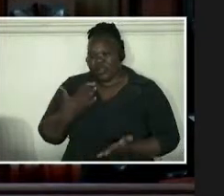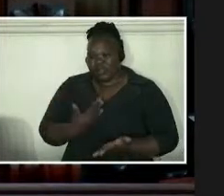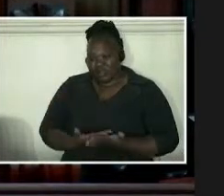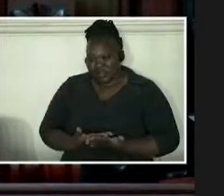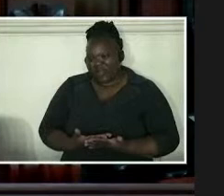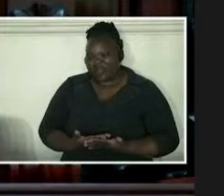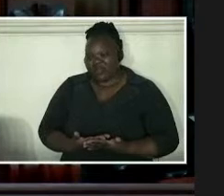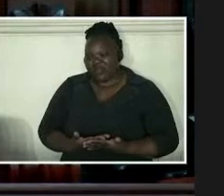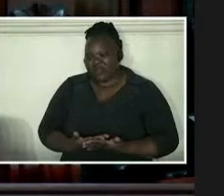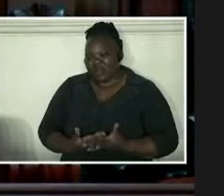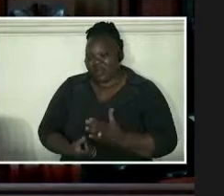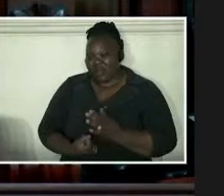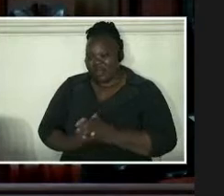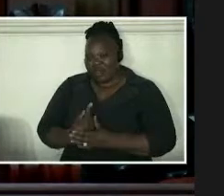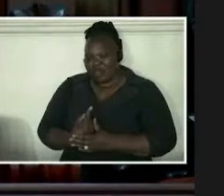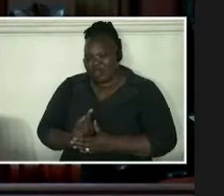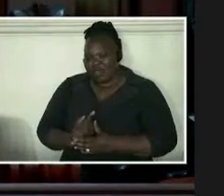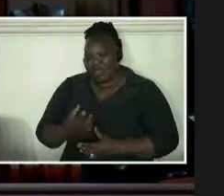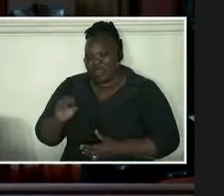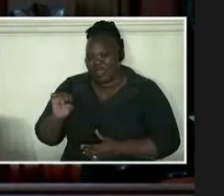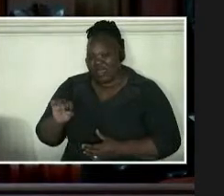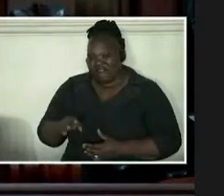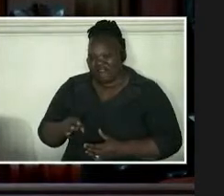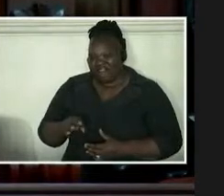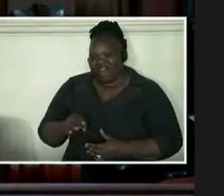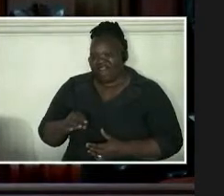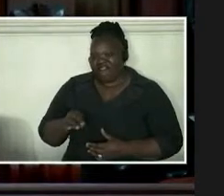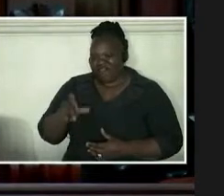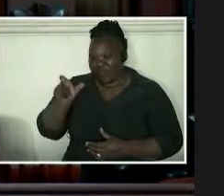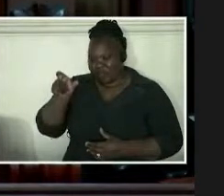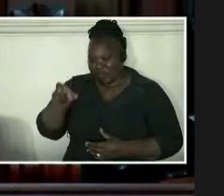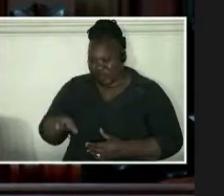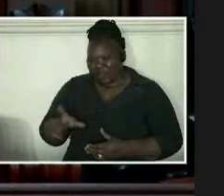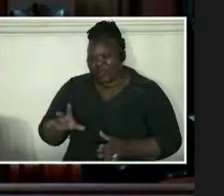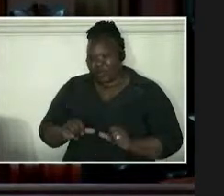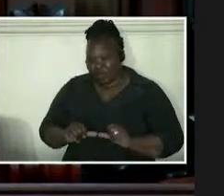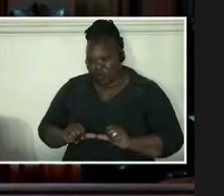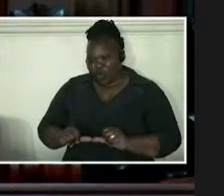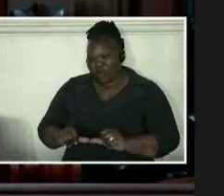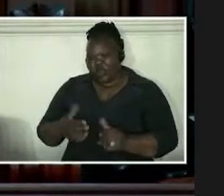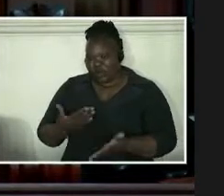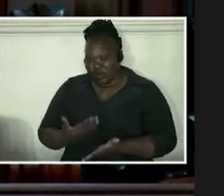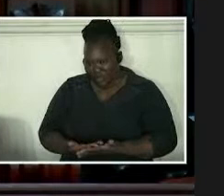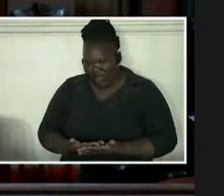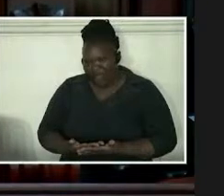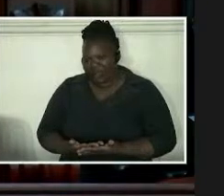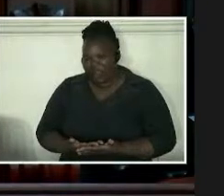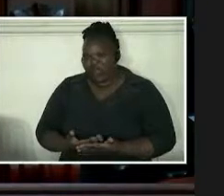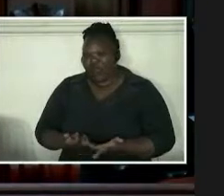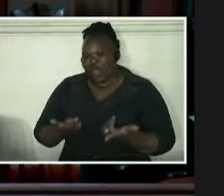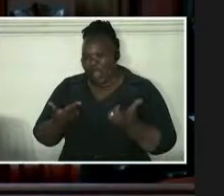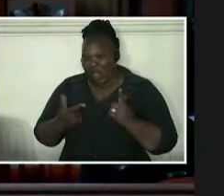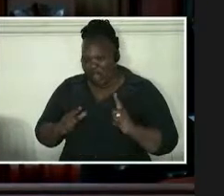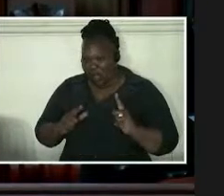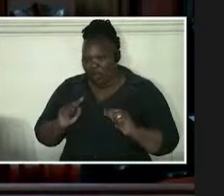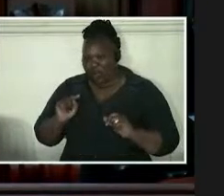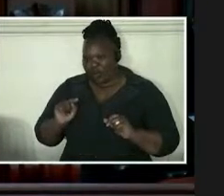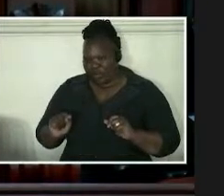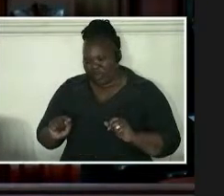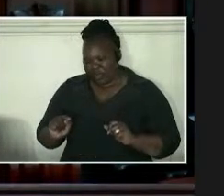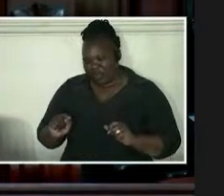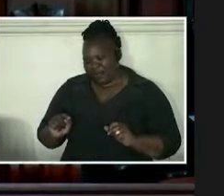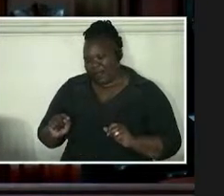is that if the honorable member is able to continue we are going to concede the health